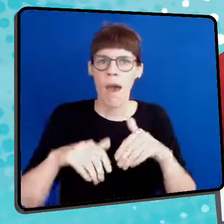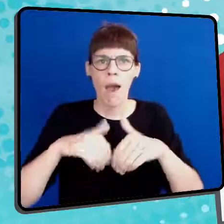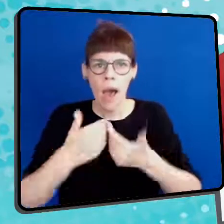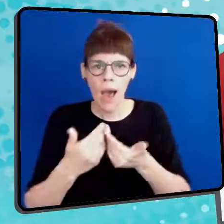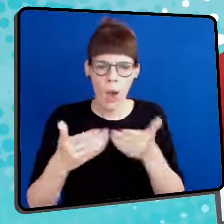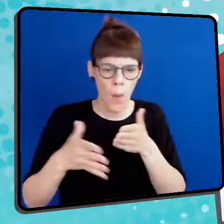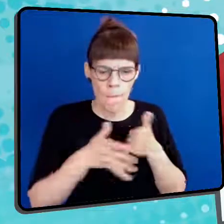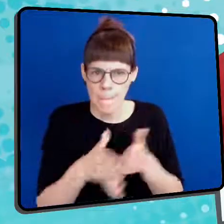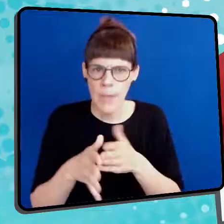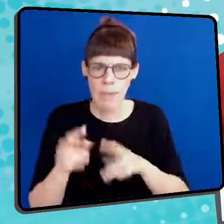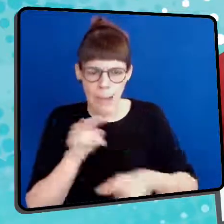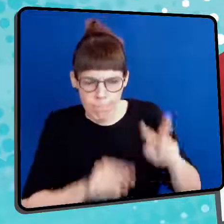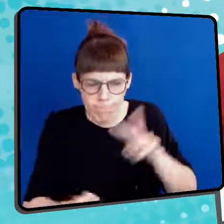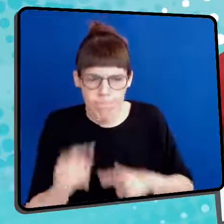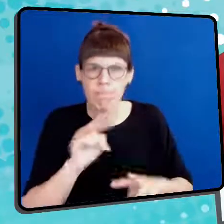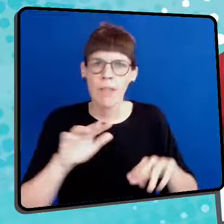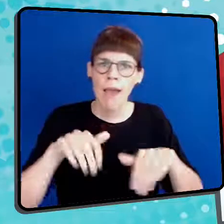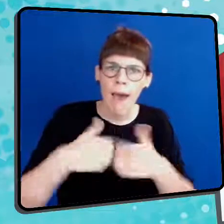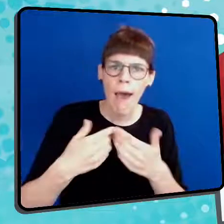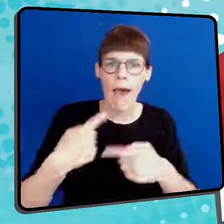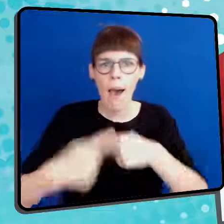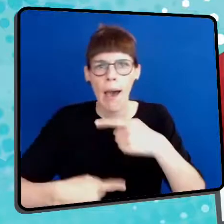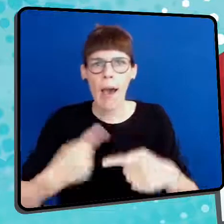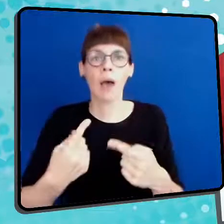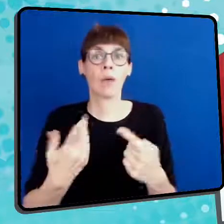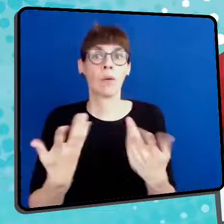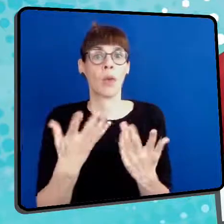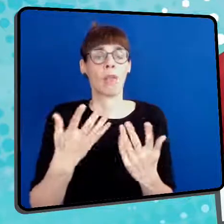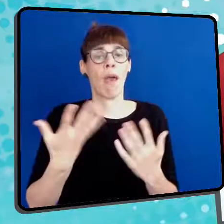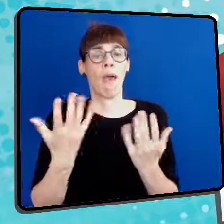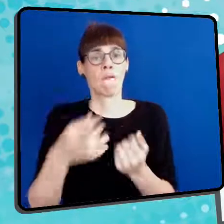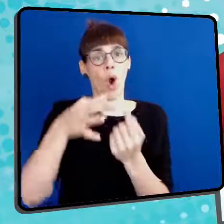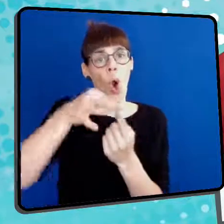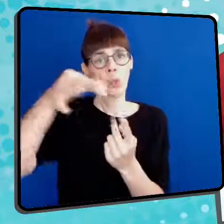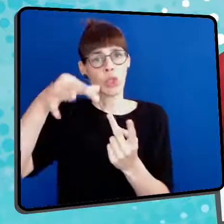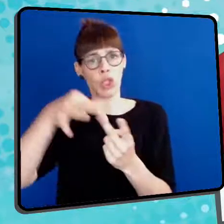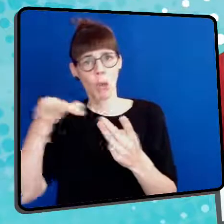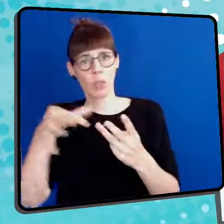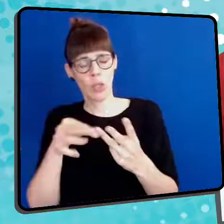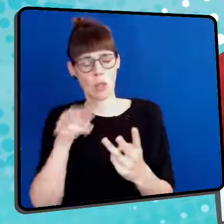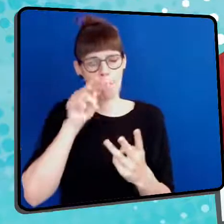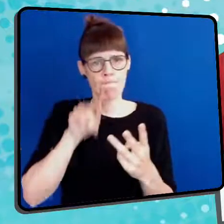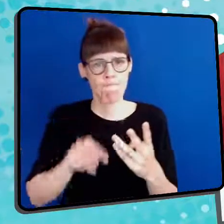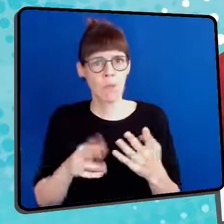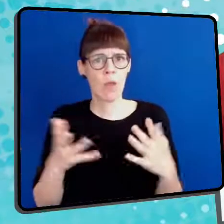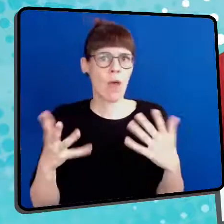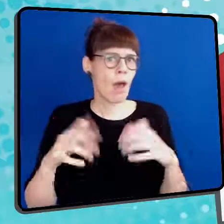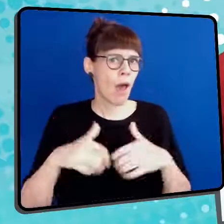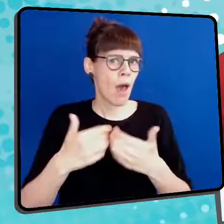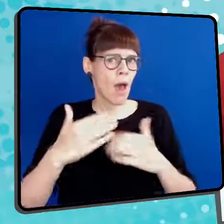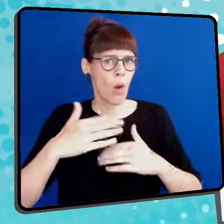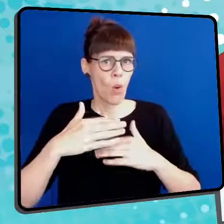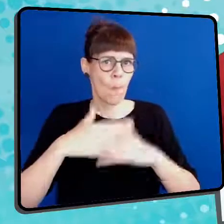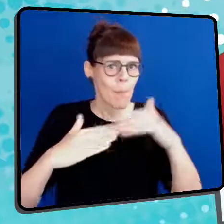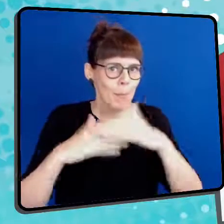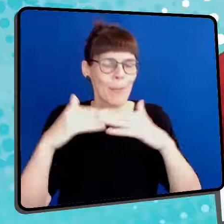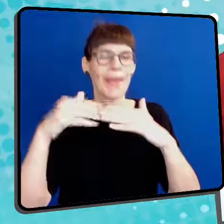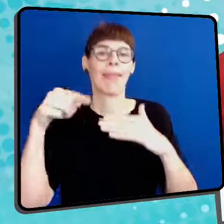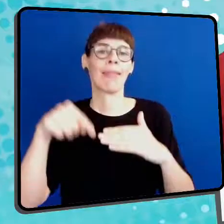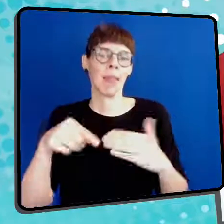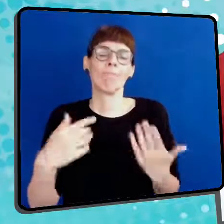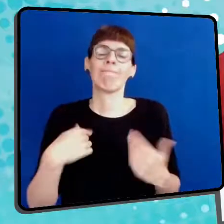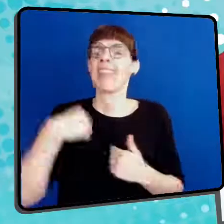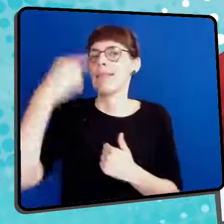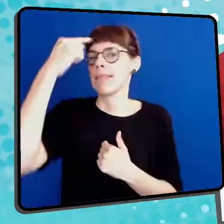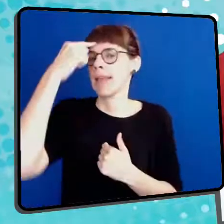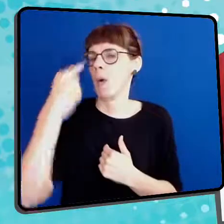it, what are the possibilities of the different things that you can build with the data that you have. I think that's always a question